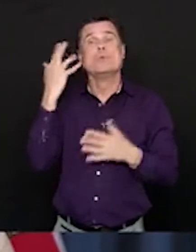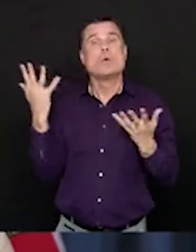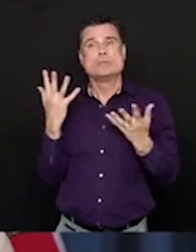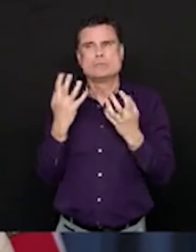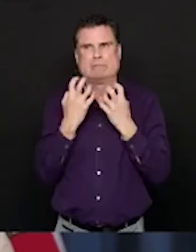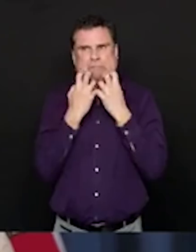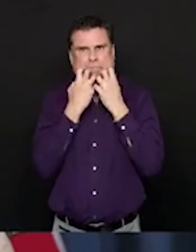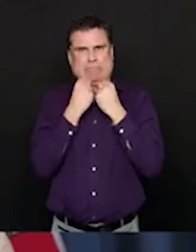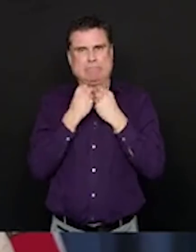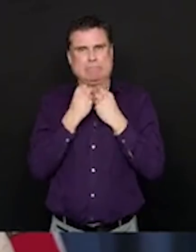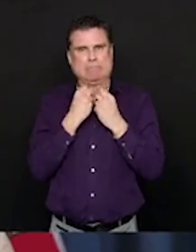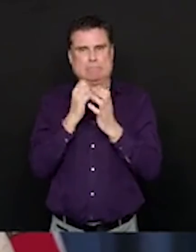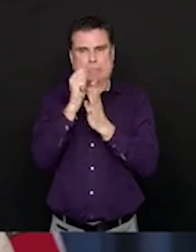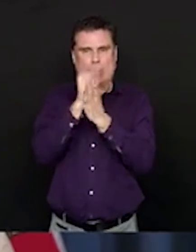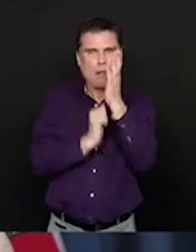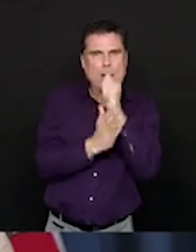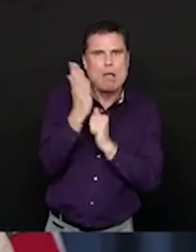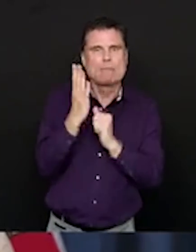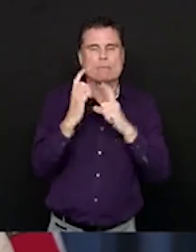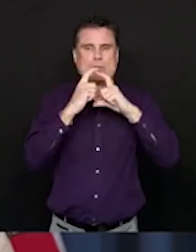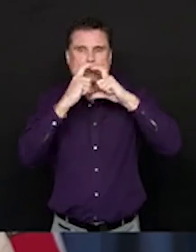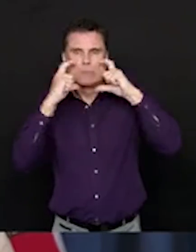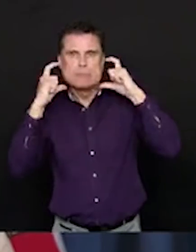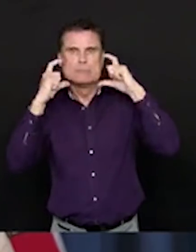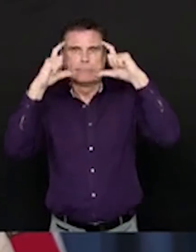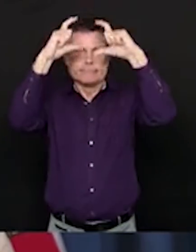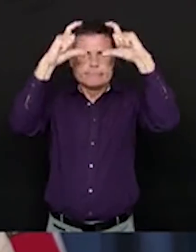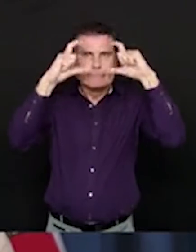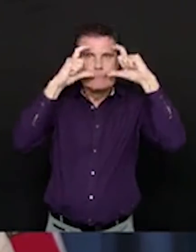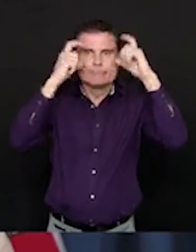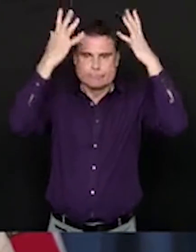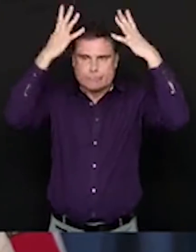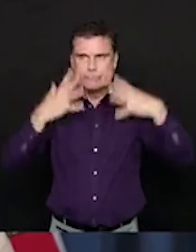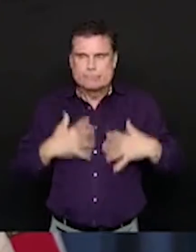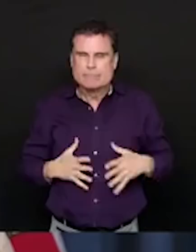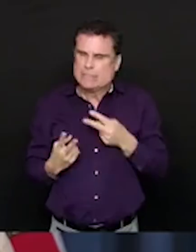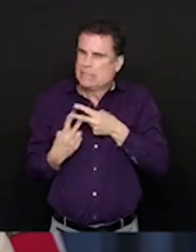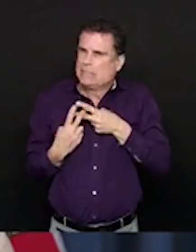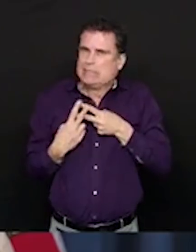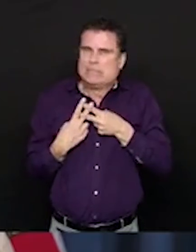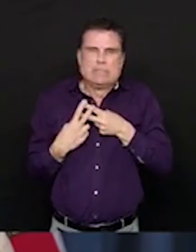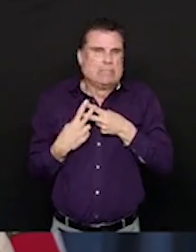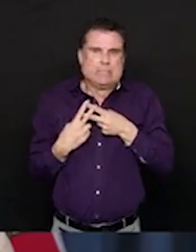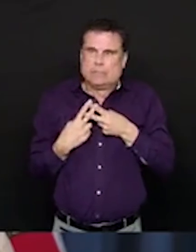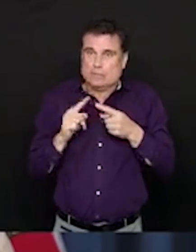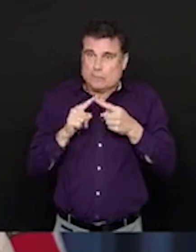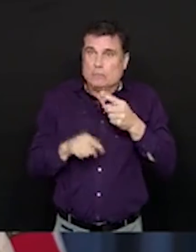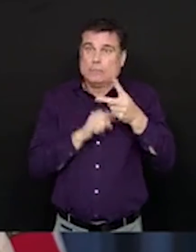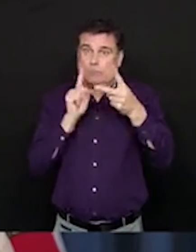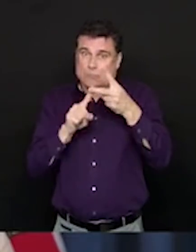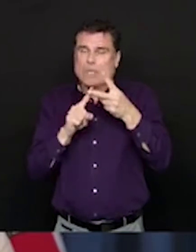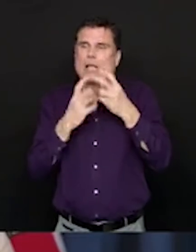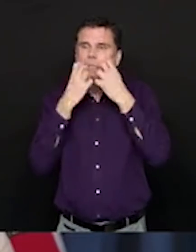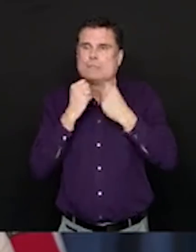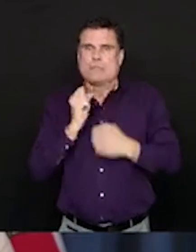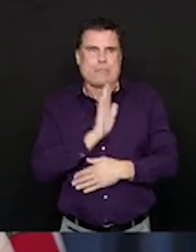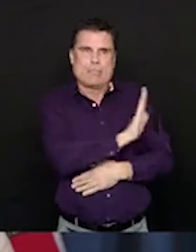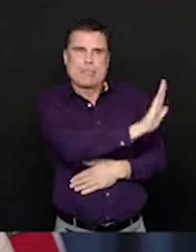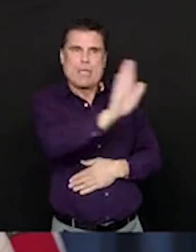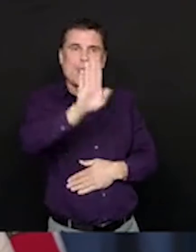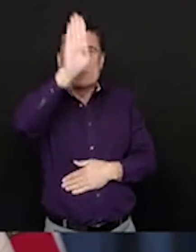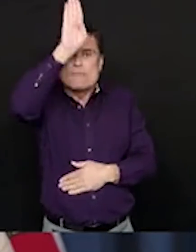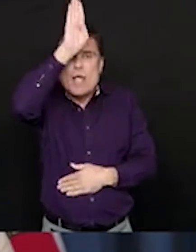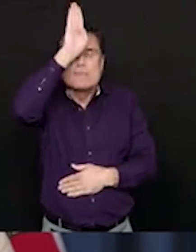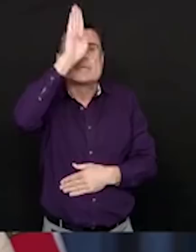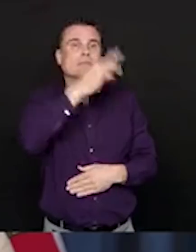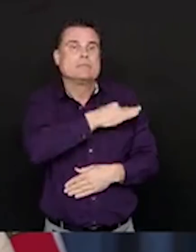equipment we had, and to protect those non-paramedic first responders from being exposed in the first place. And I will also say